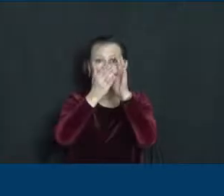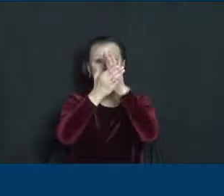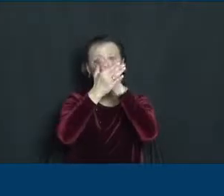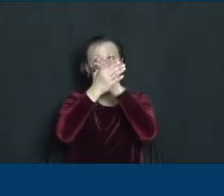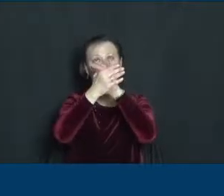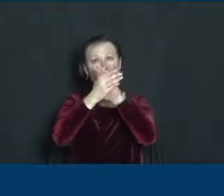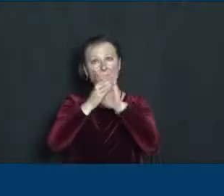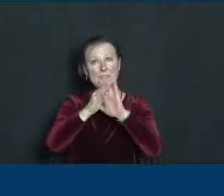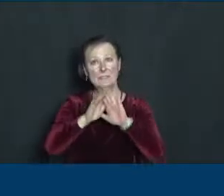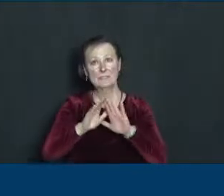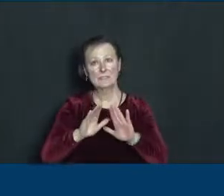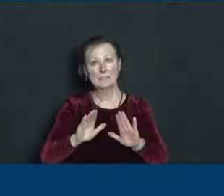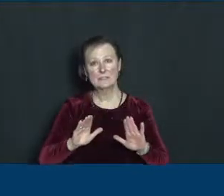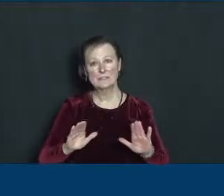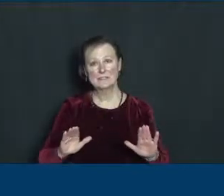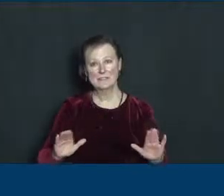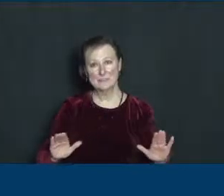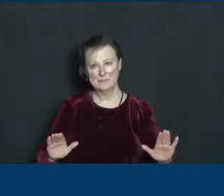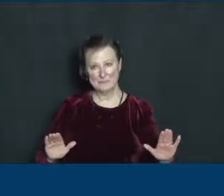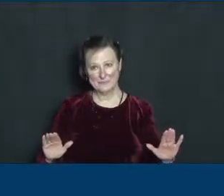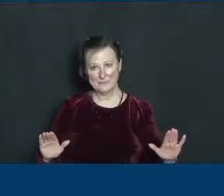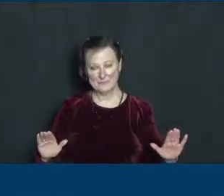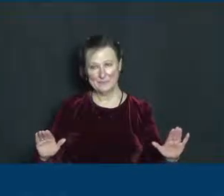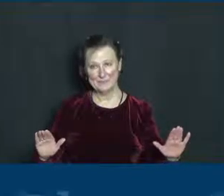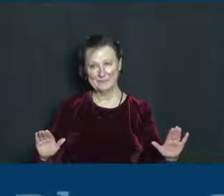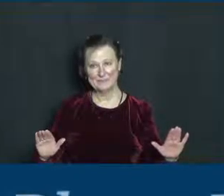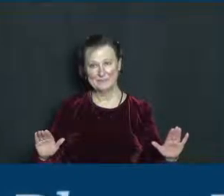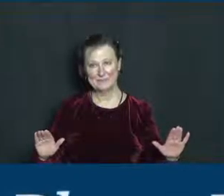heavenly peace on